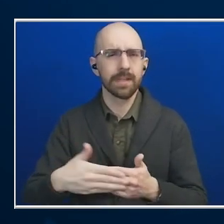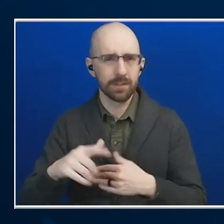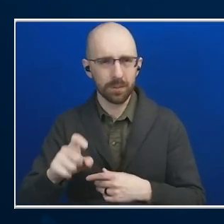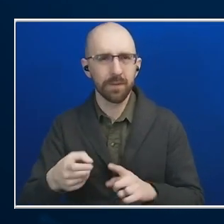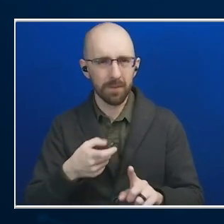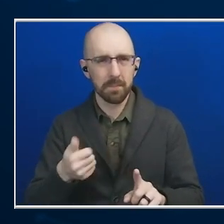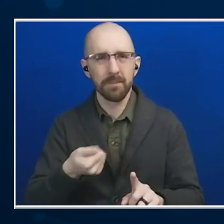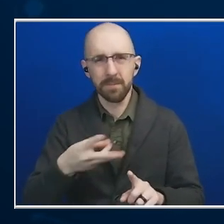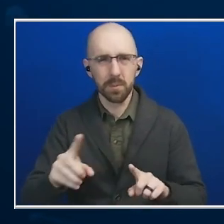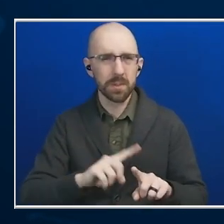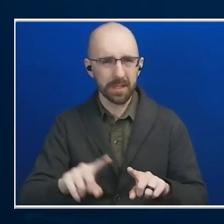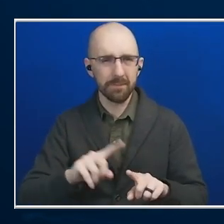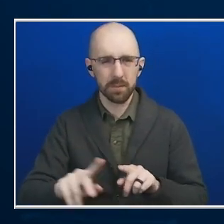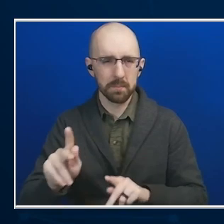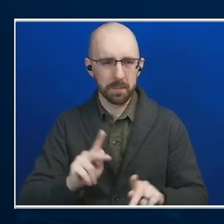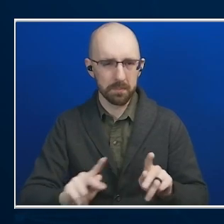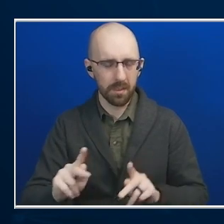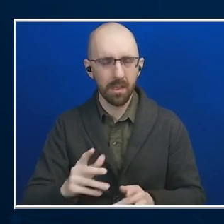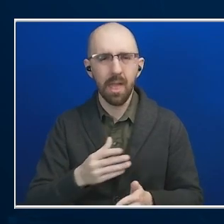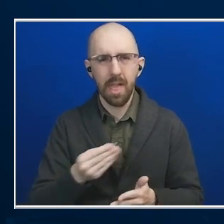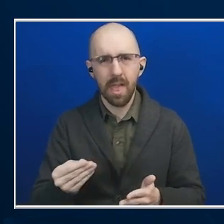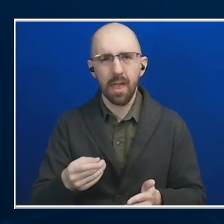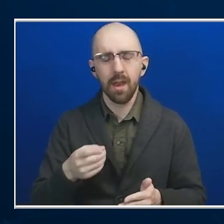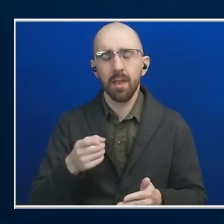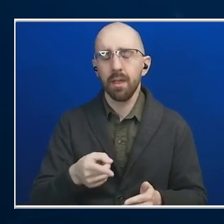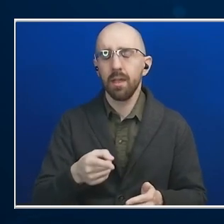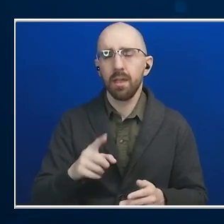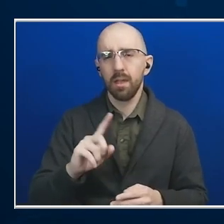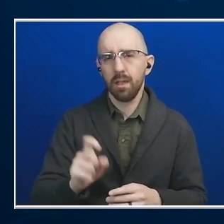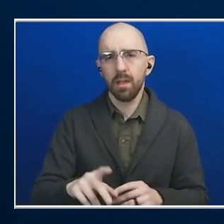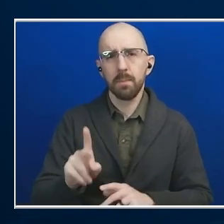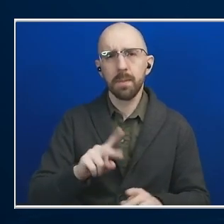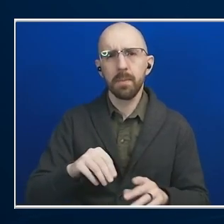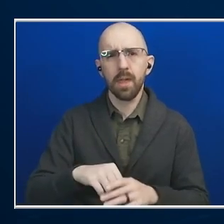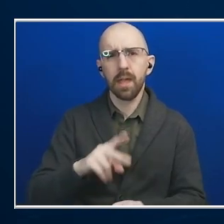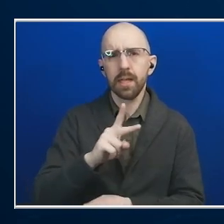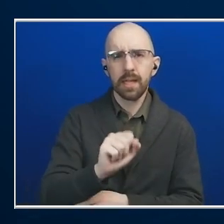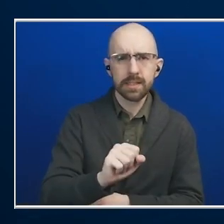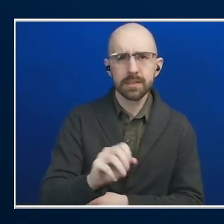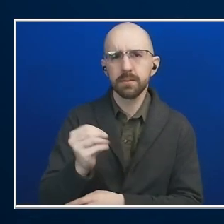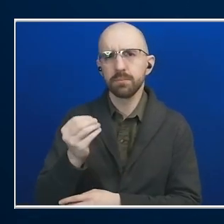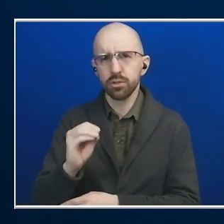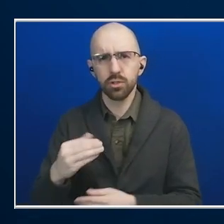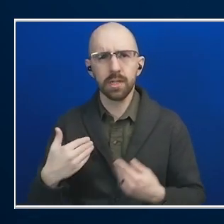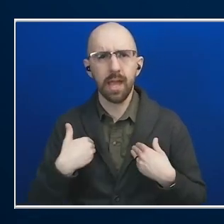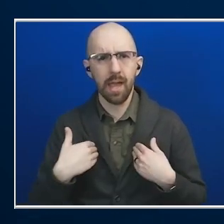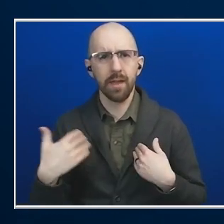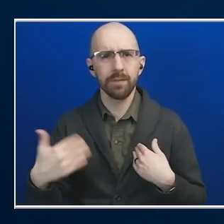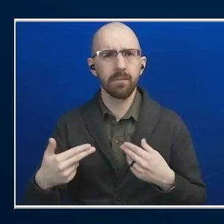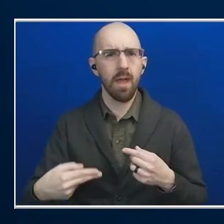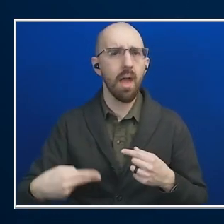people, and it is, do people in Kansas or Missouri have significantly higher rates of any